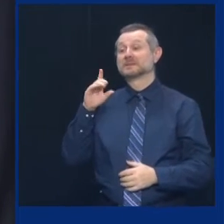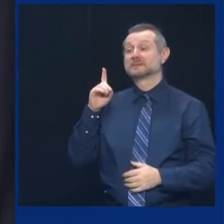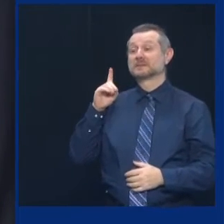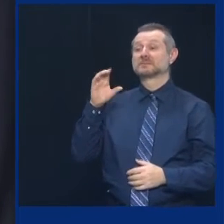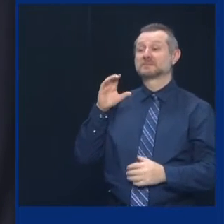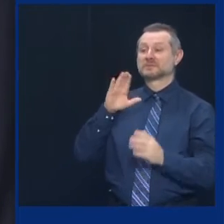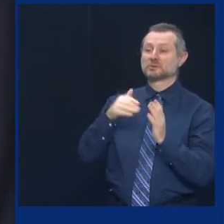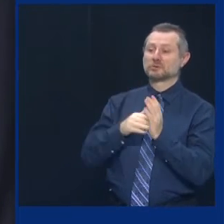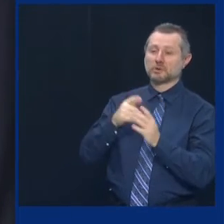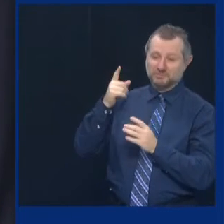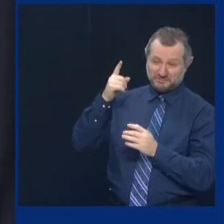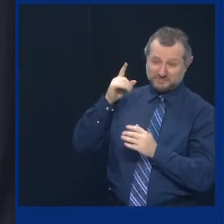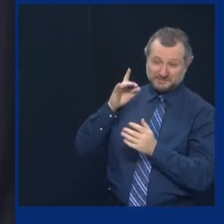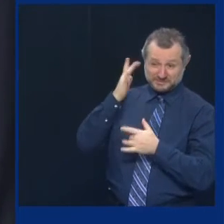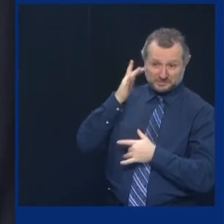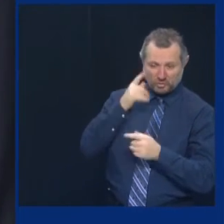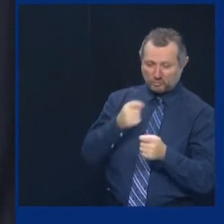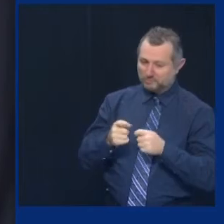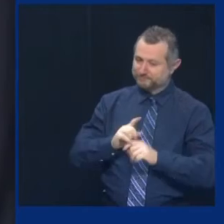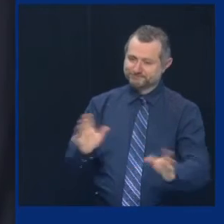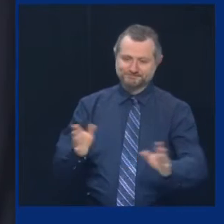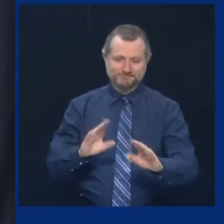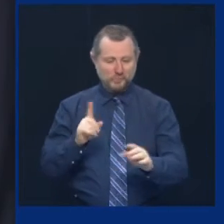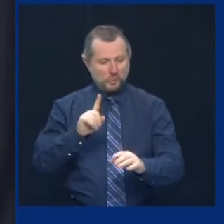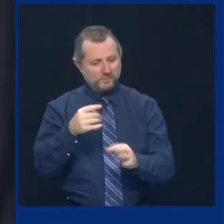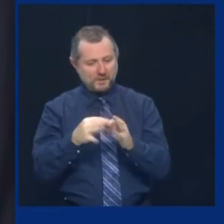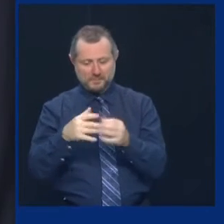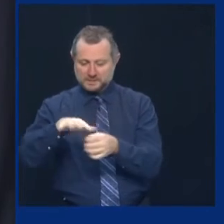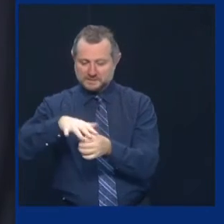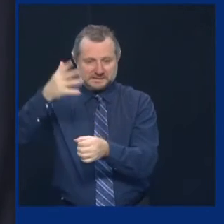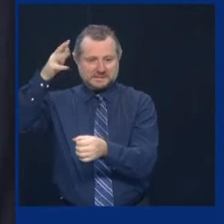more than your immediate household. That's Donald Trump.